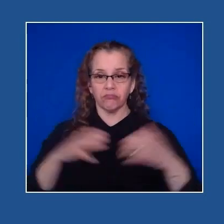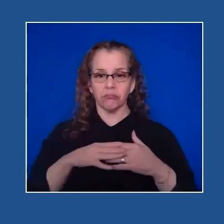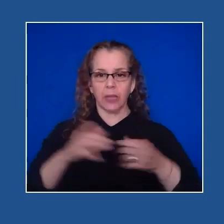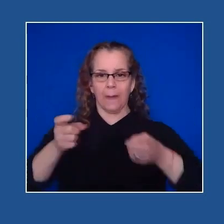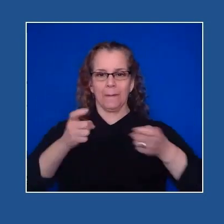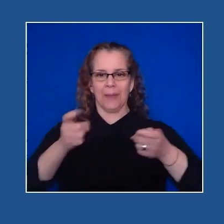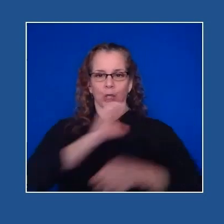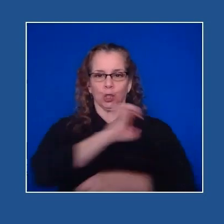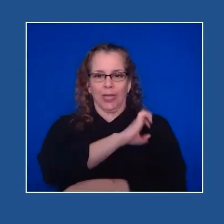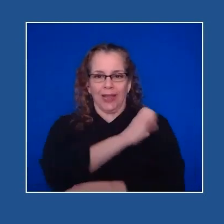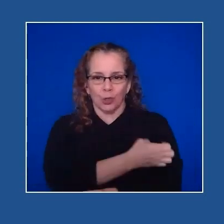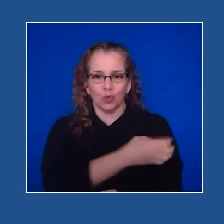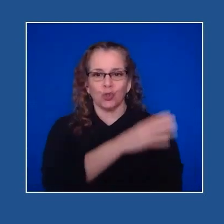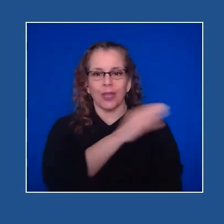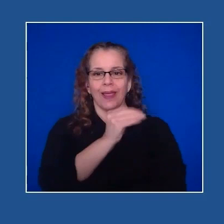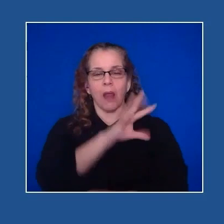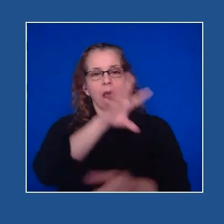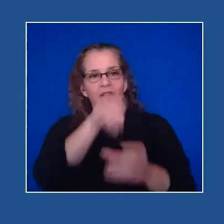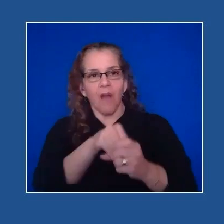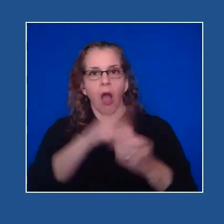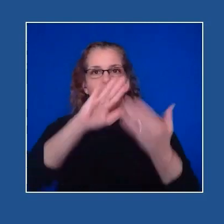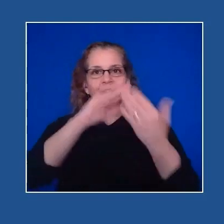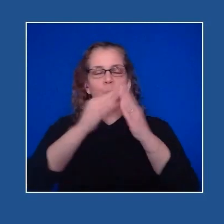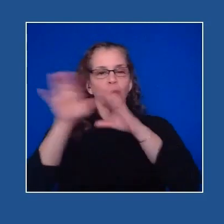finally participating in community activities.